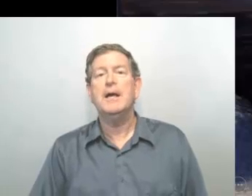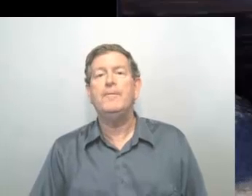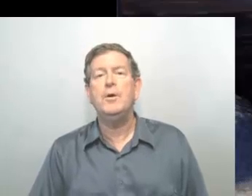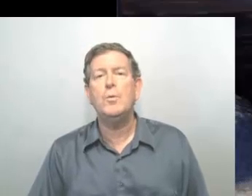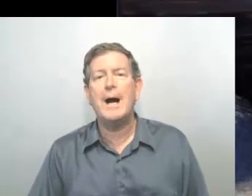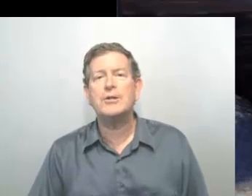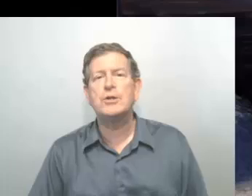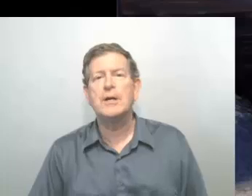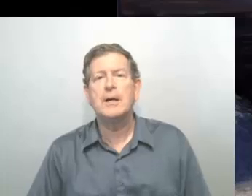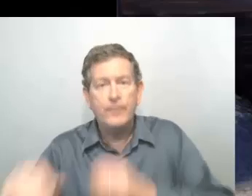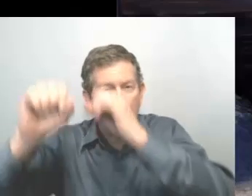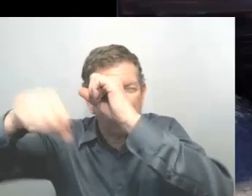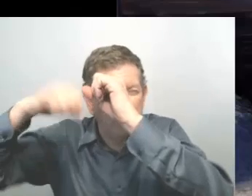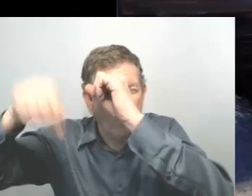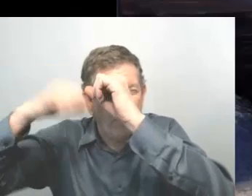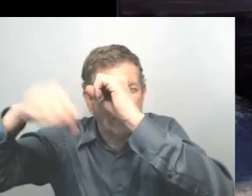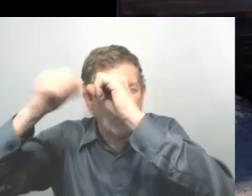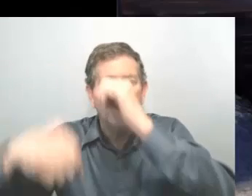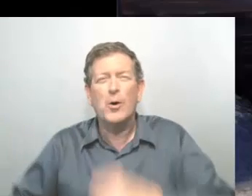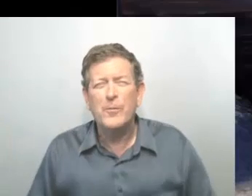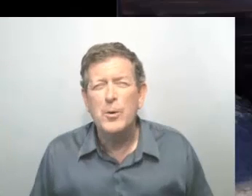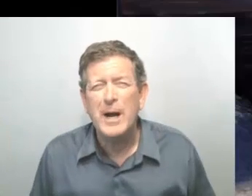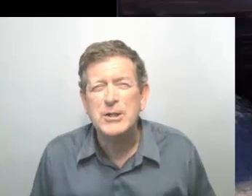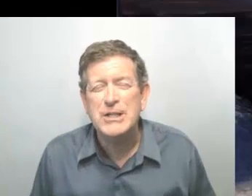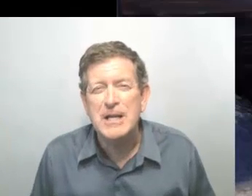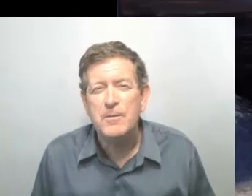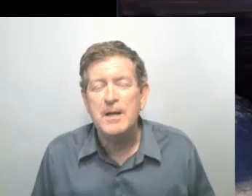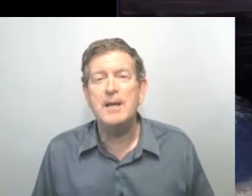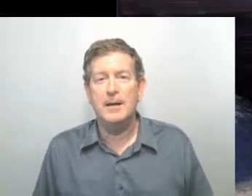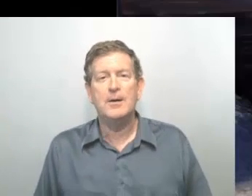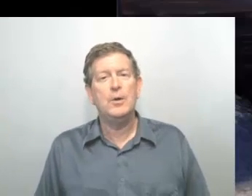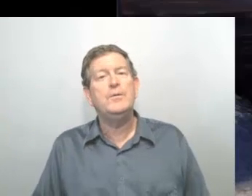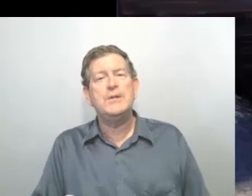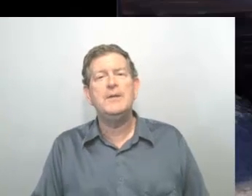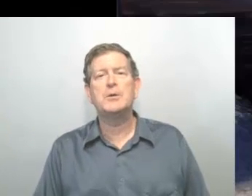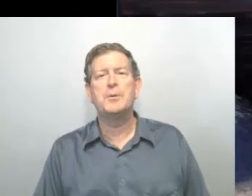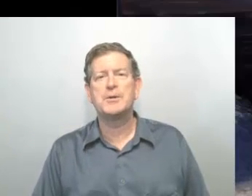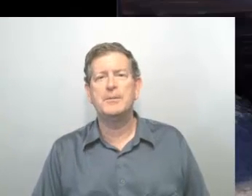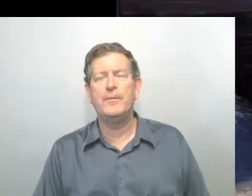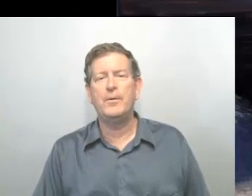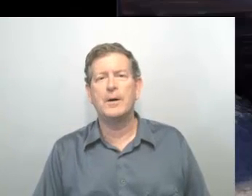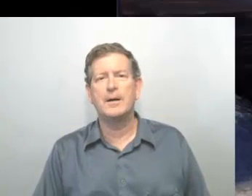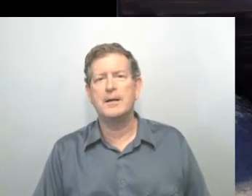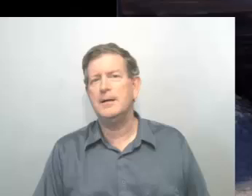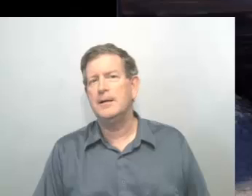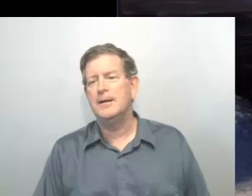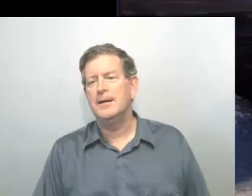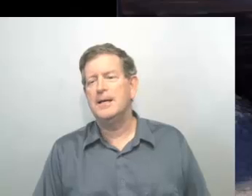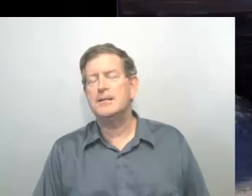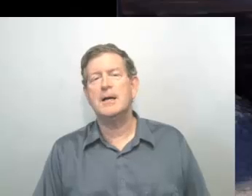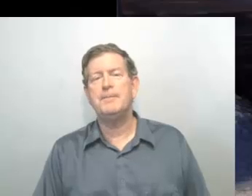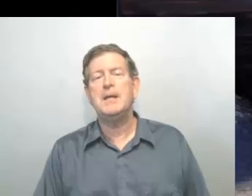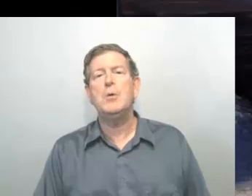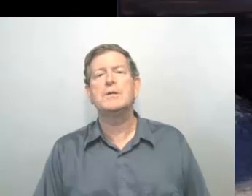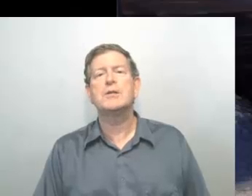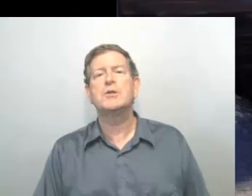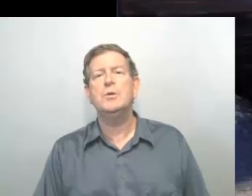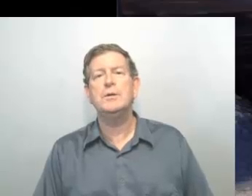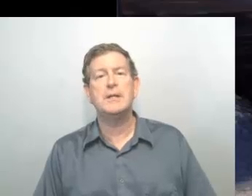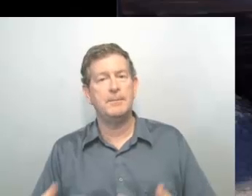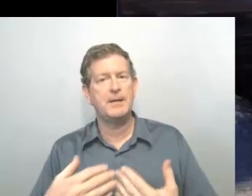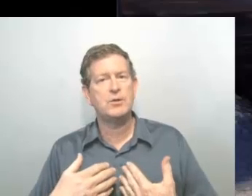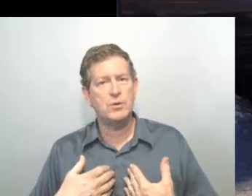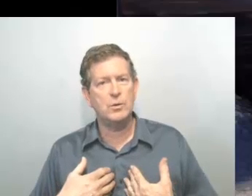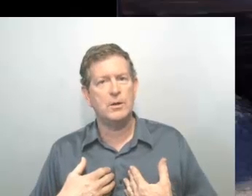him. If you watch movies or if you watch TV, you've seen this person before, huh? He was